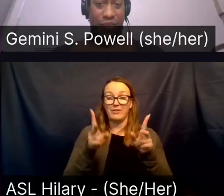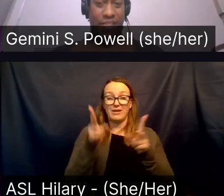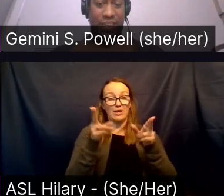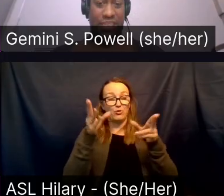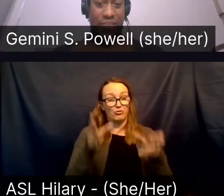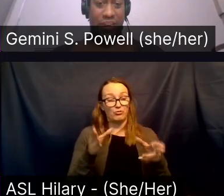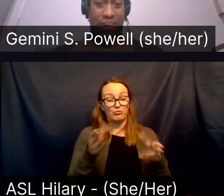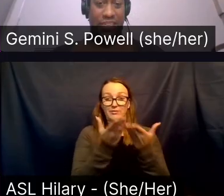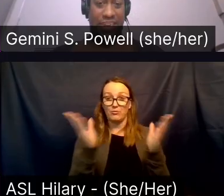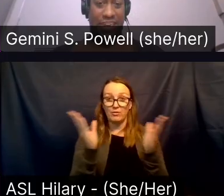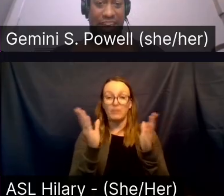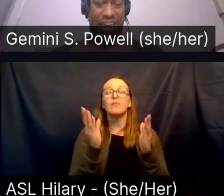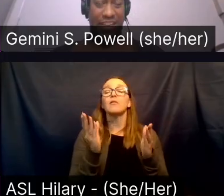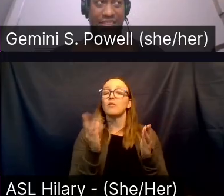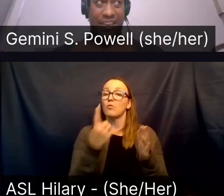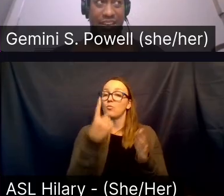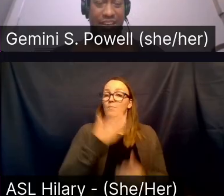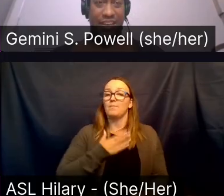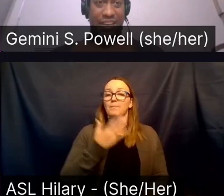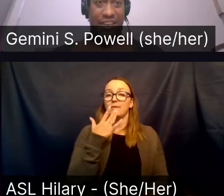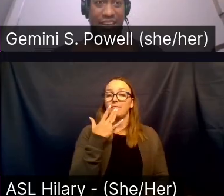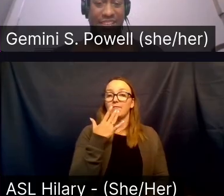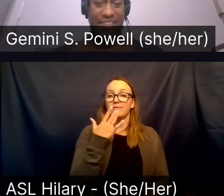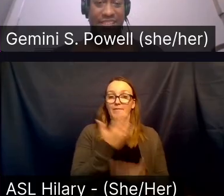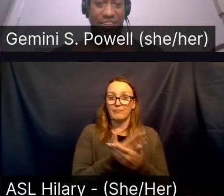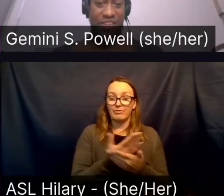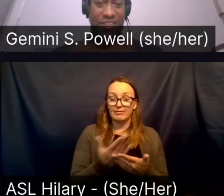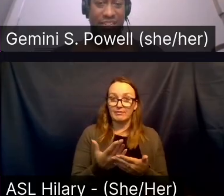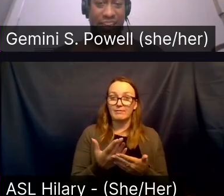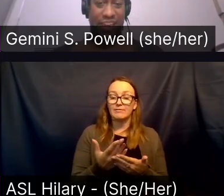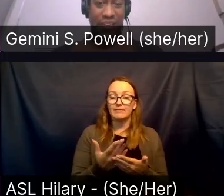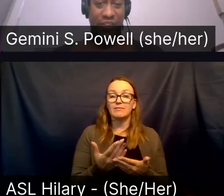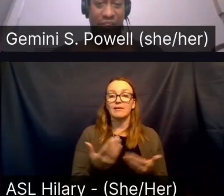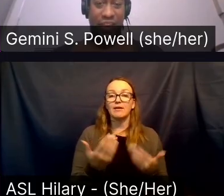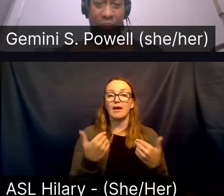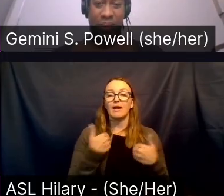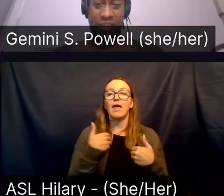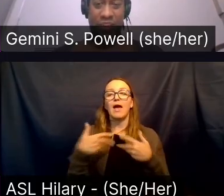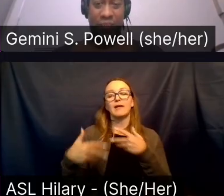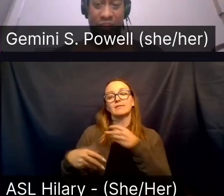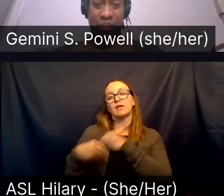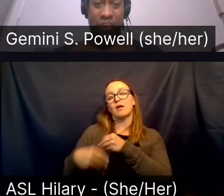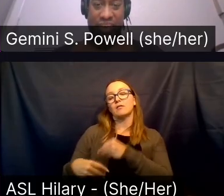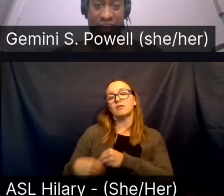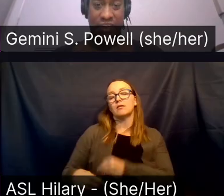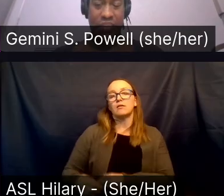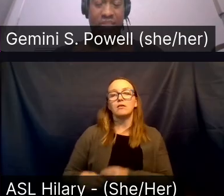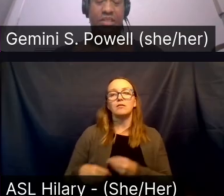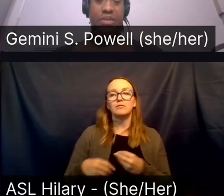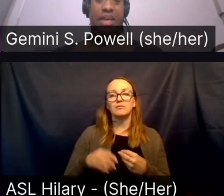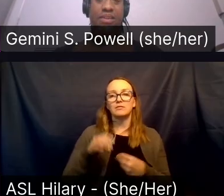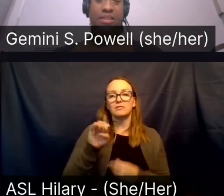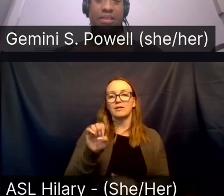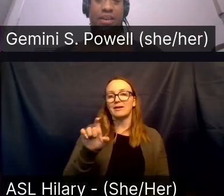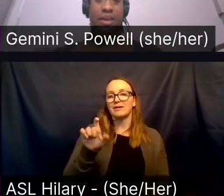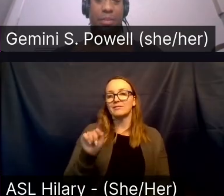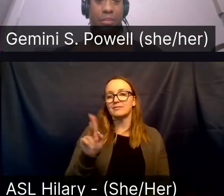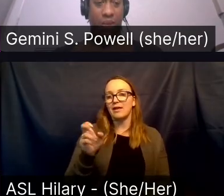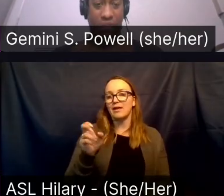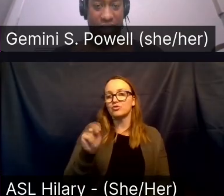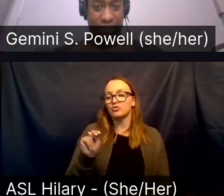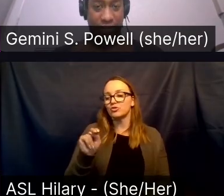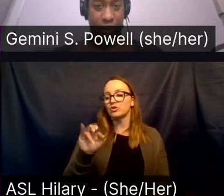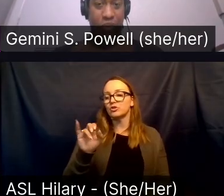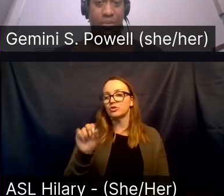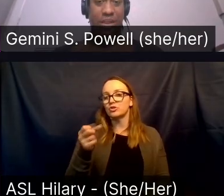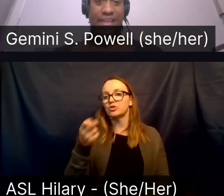my favorite things about it is that it has extensions that kind of allow you to make the job a little easier, to allow you to